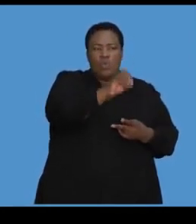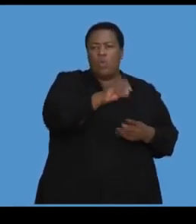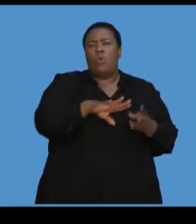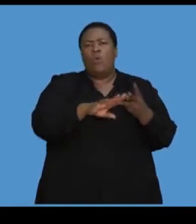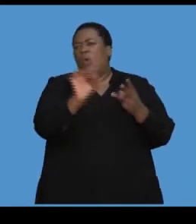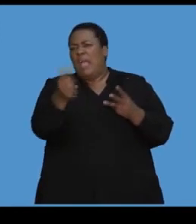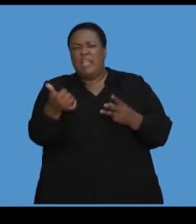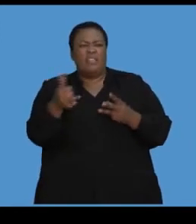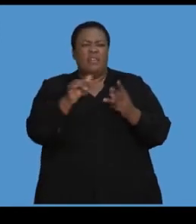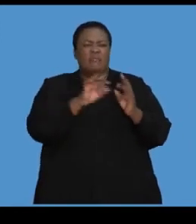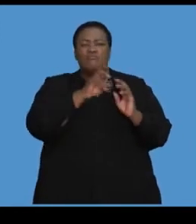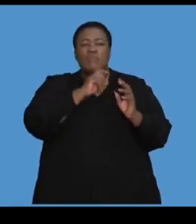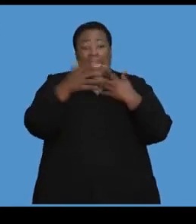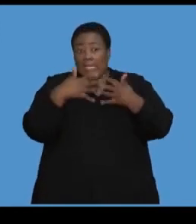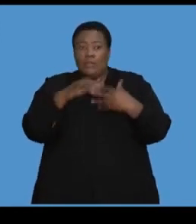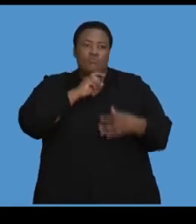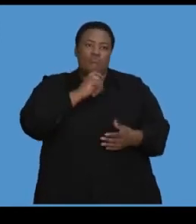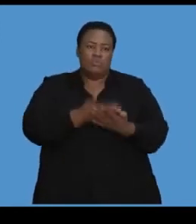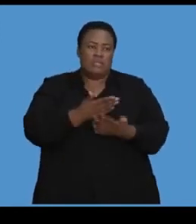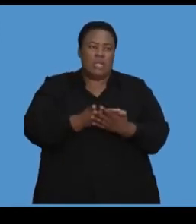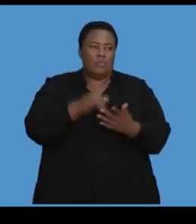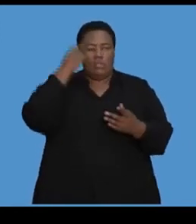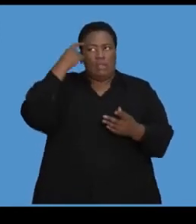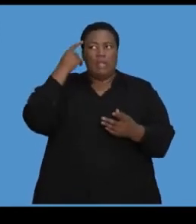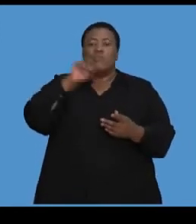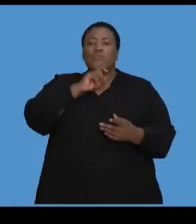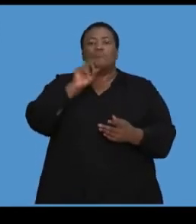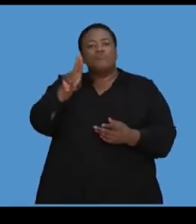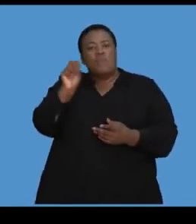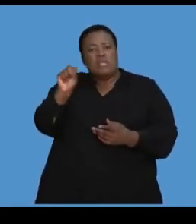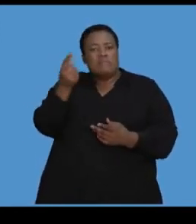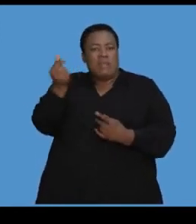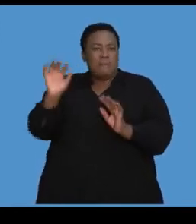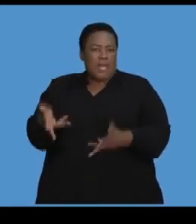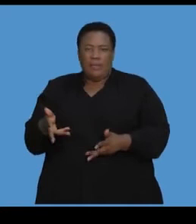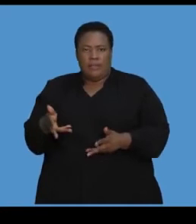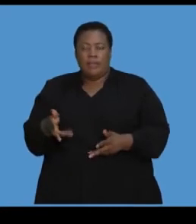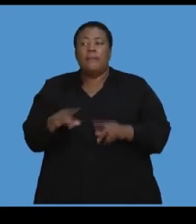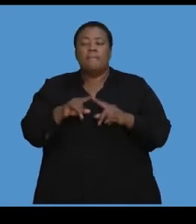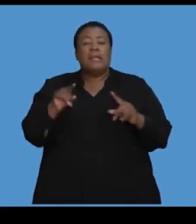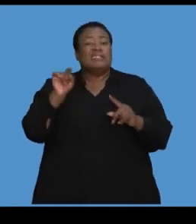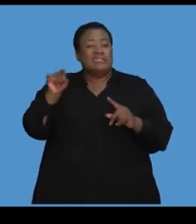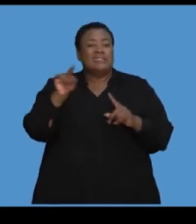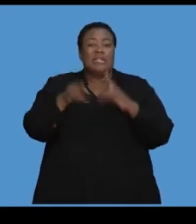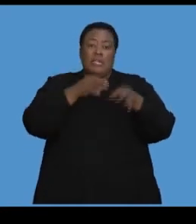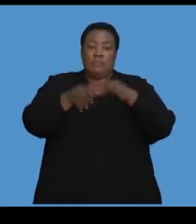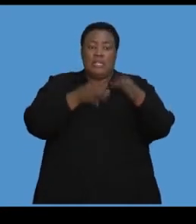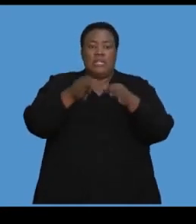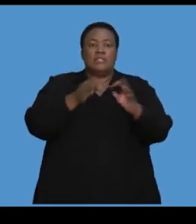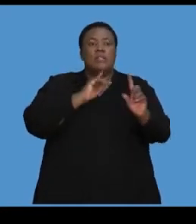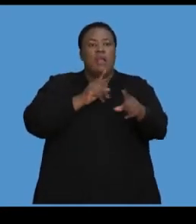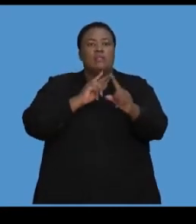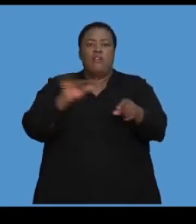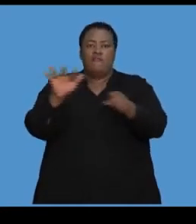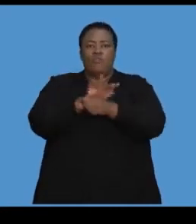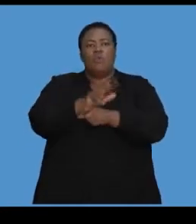our trading partners are concerned, right? This is one of some typical questions that you can find there. Your